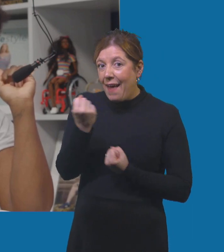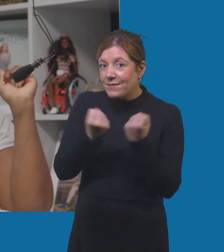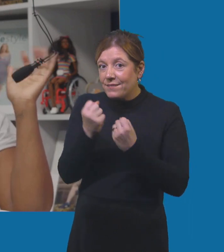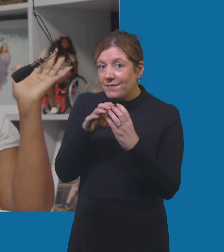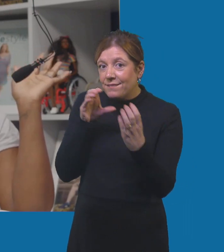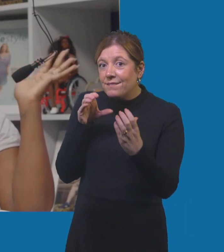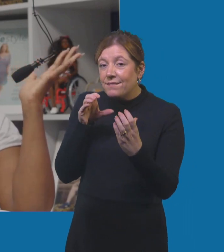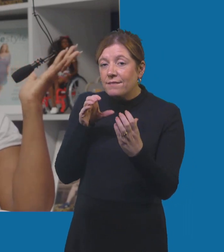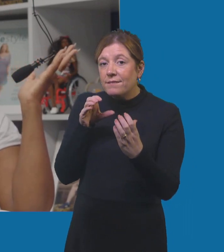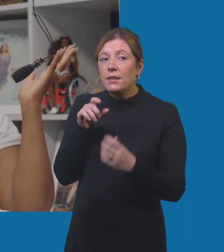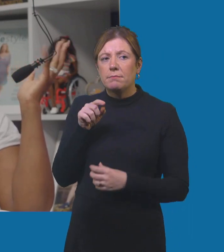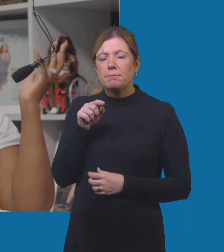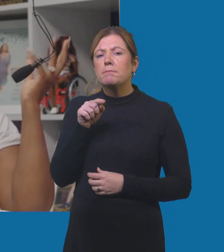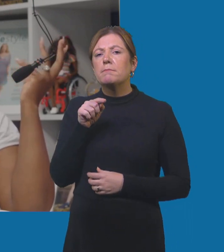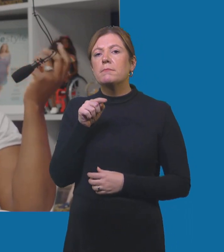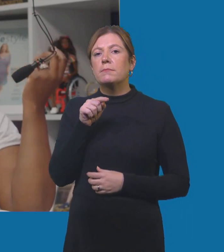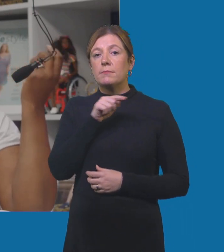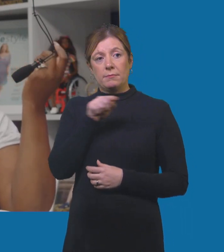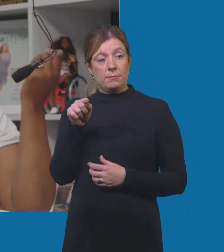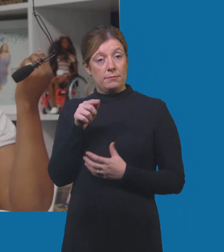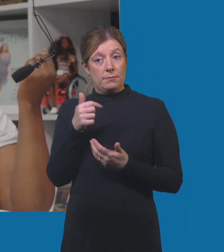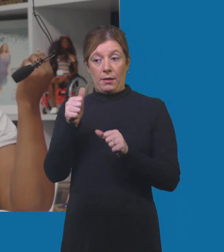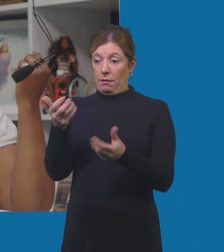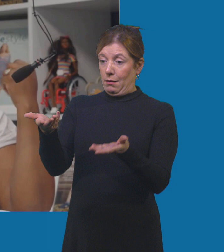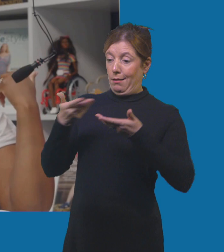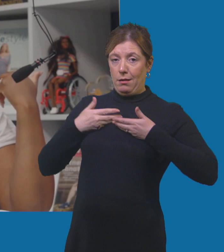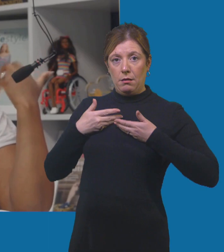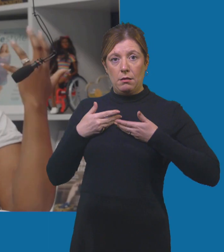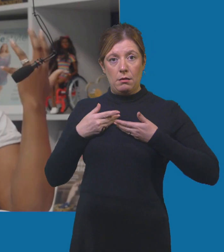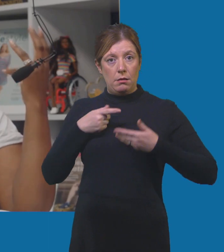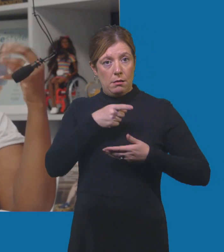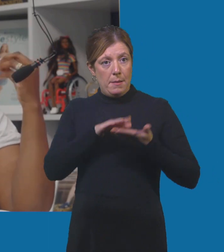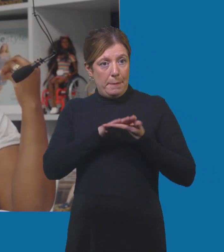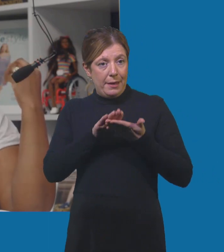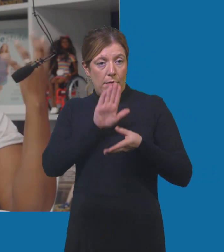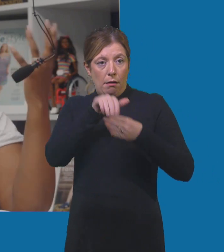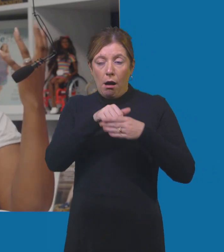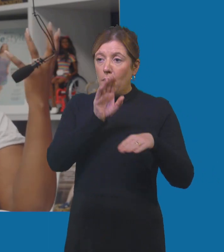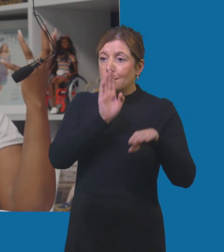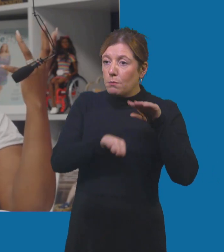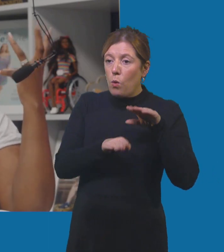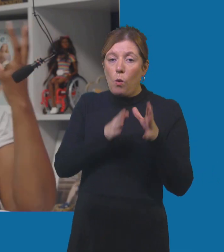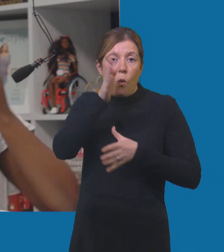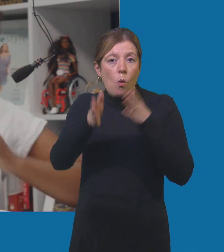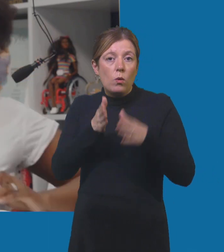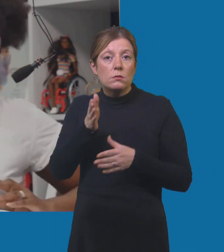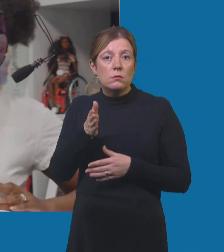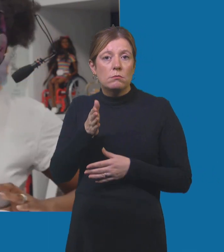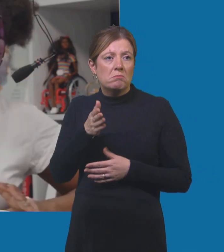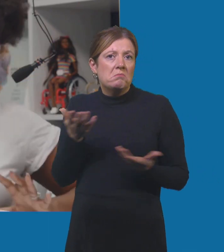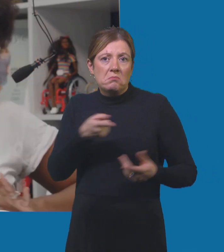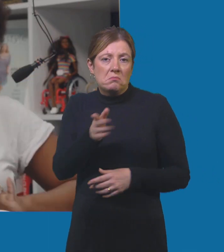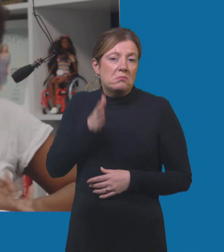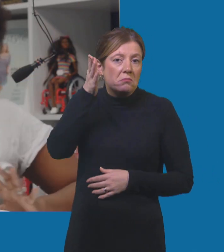I just wanted to ask, how has the scheme enabled you to, do these sports and just go on all these motivational, when you go